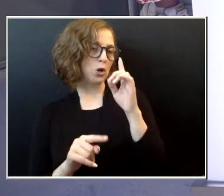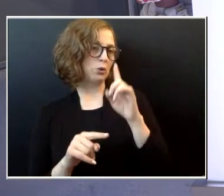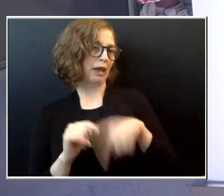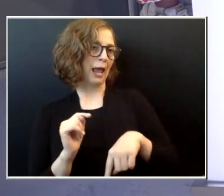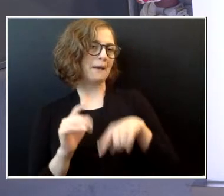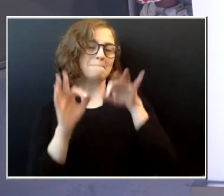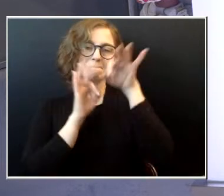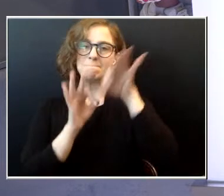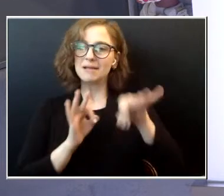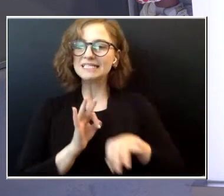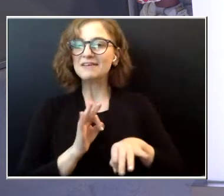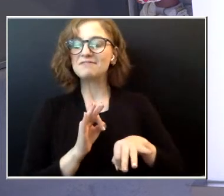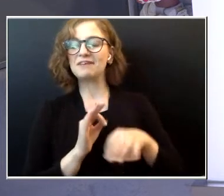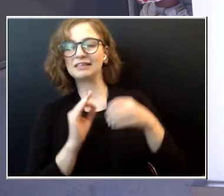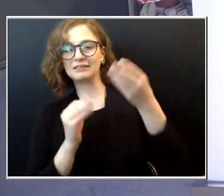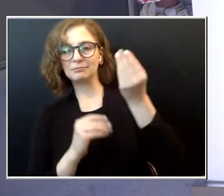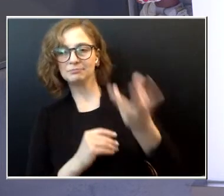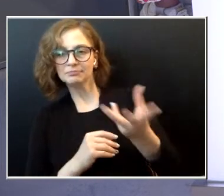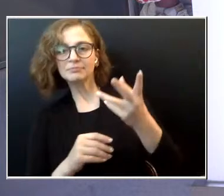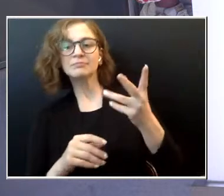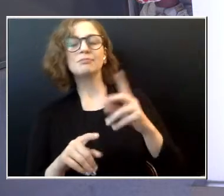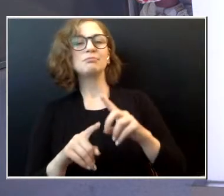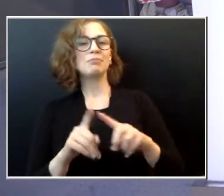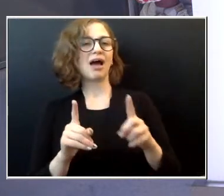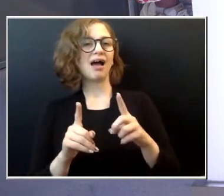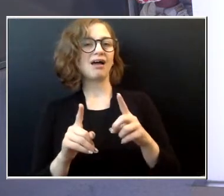the middle of this study. What can you tell us so far?